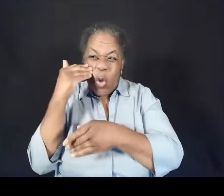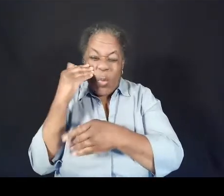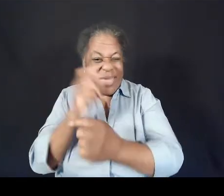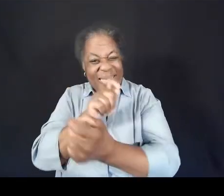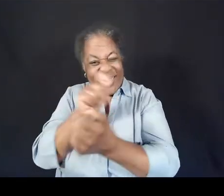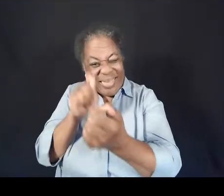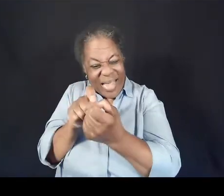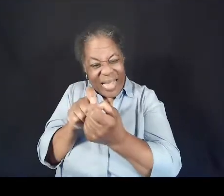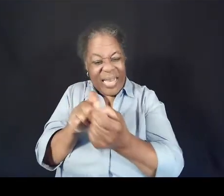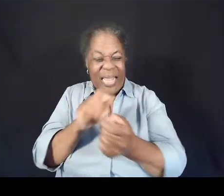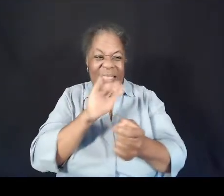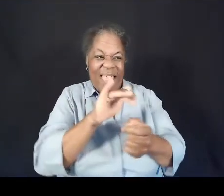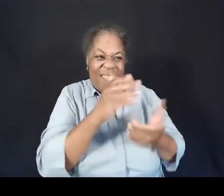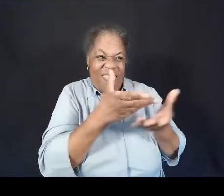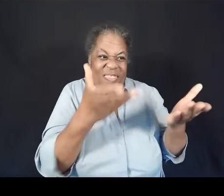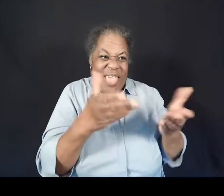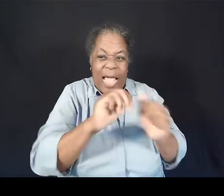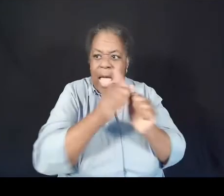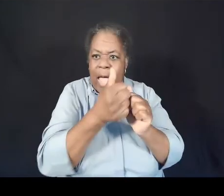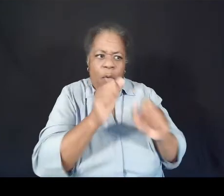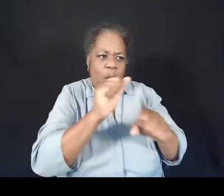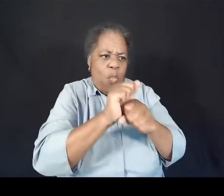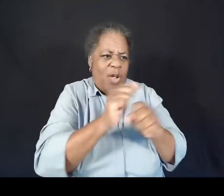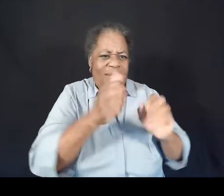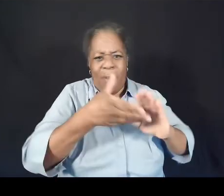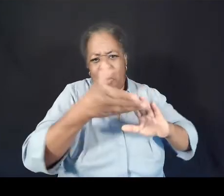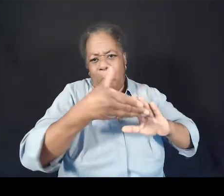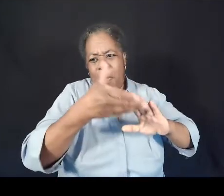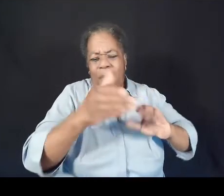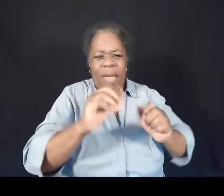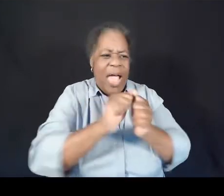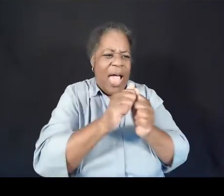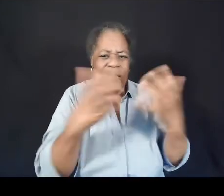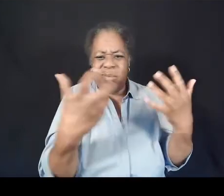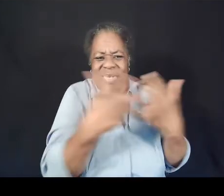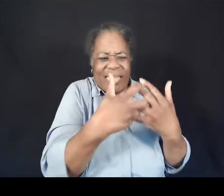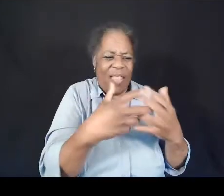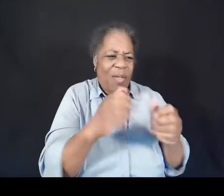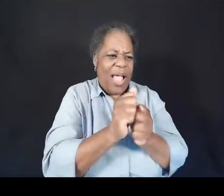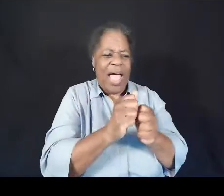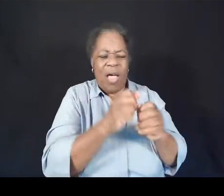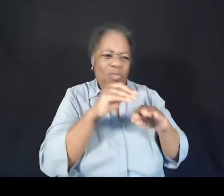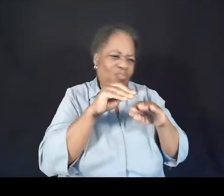is capable of, how it was put together, how to use it most effectively.